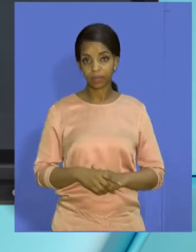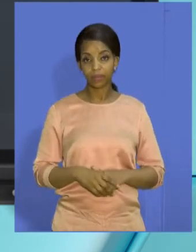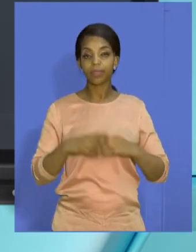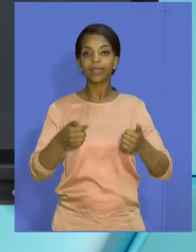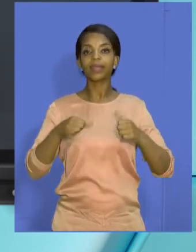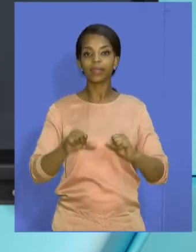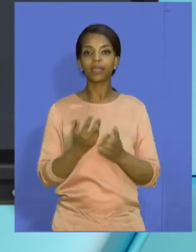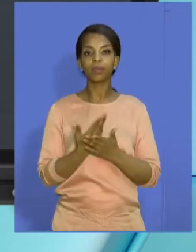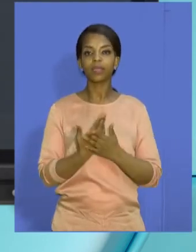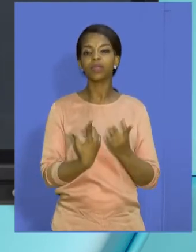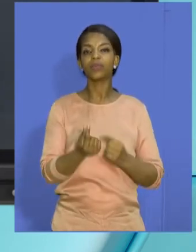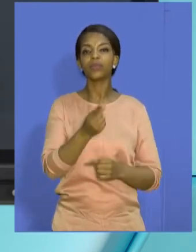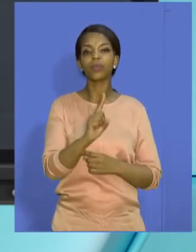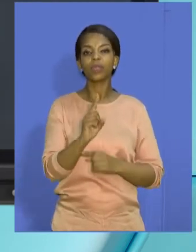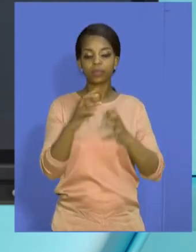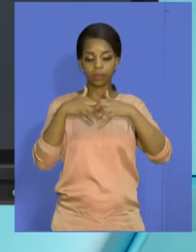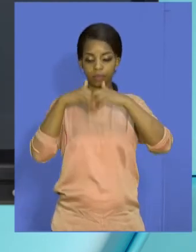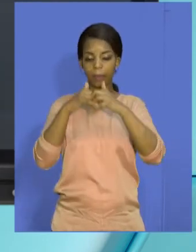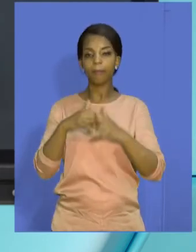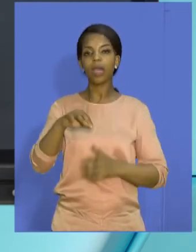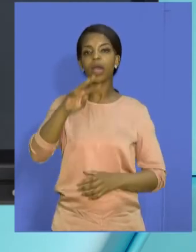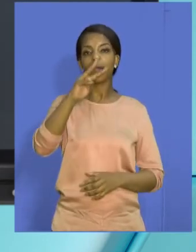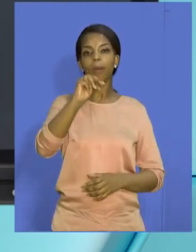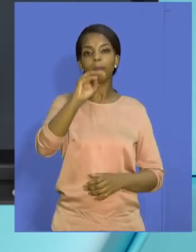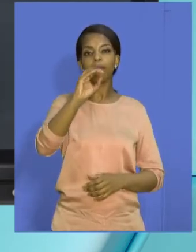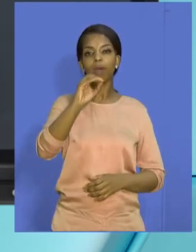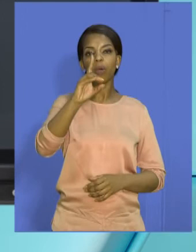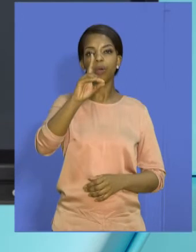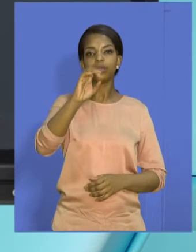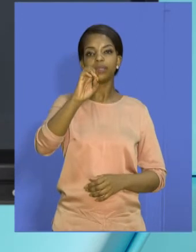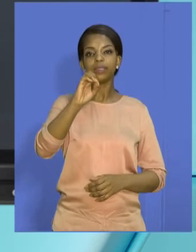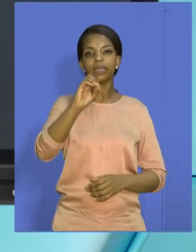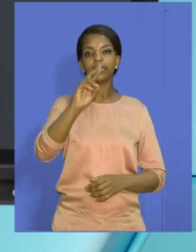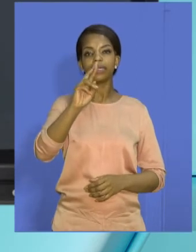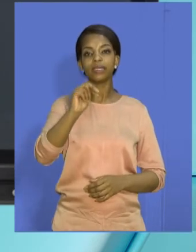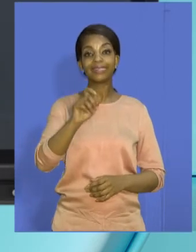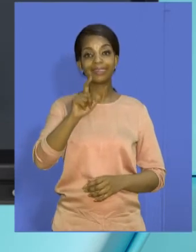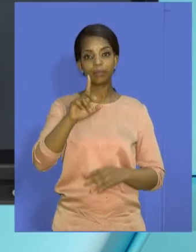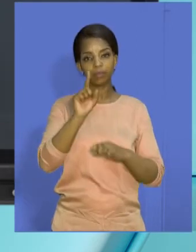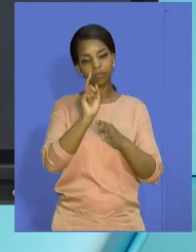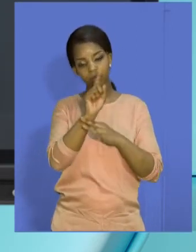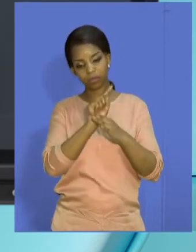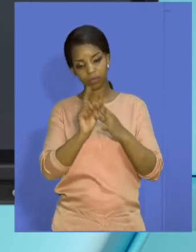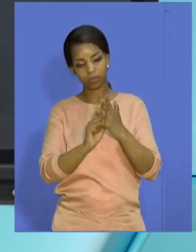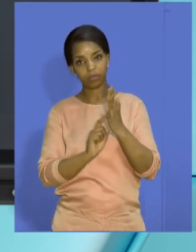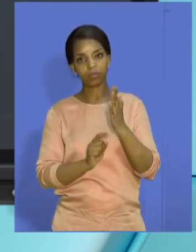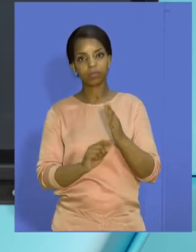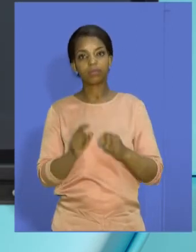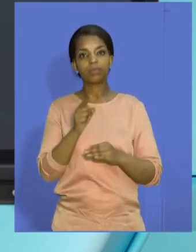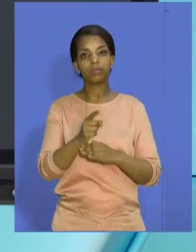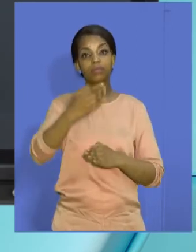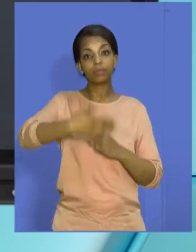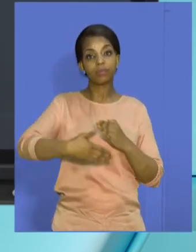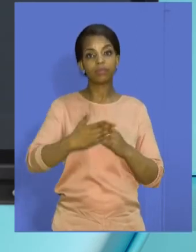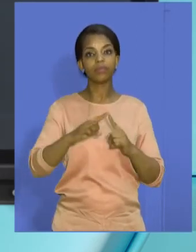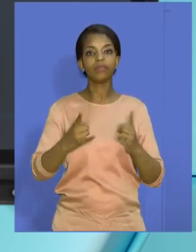will help us to predict in the future what will happen if we wanted to know. And that's it from me for now. We're gonna go